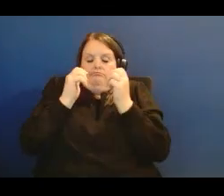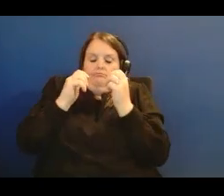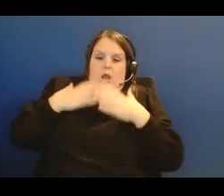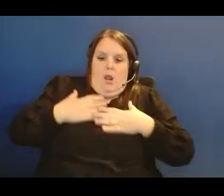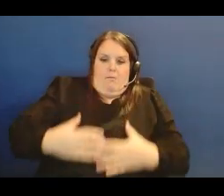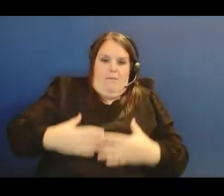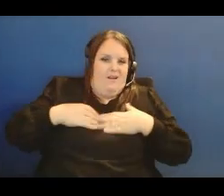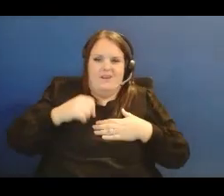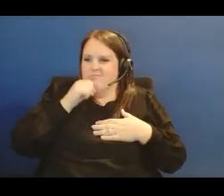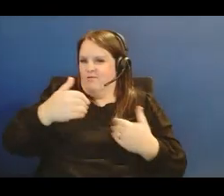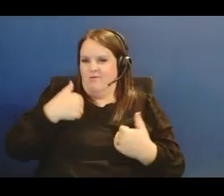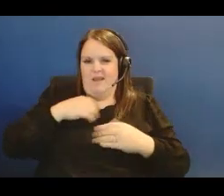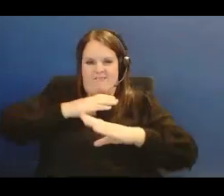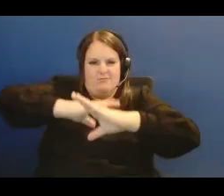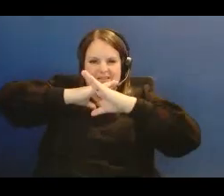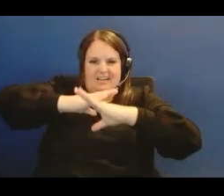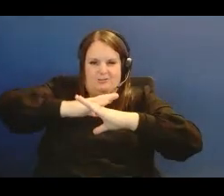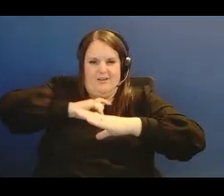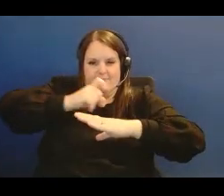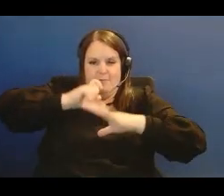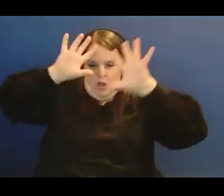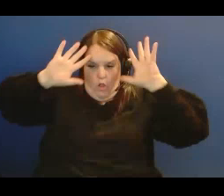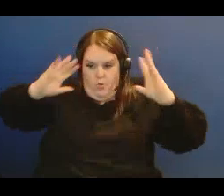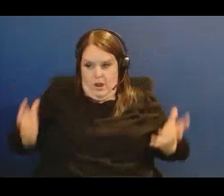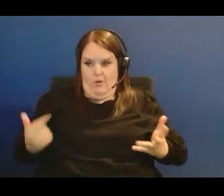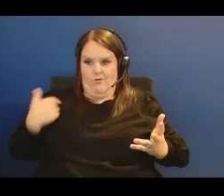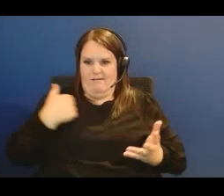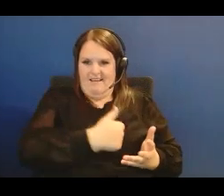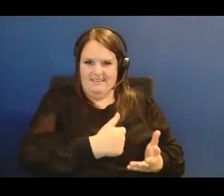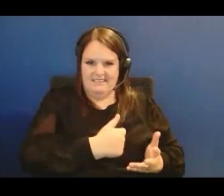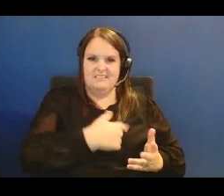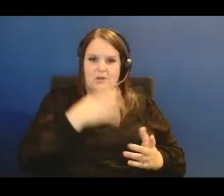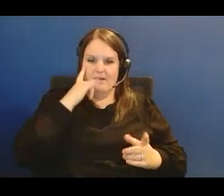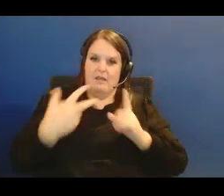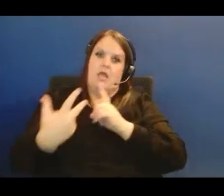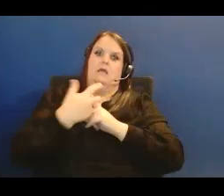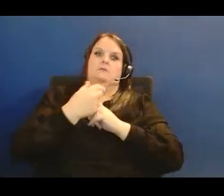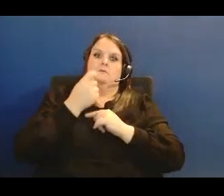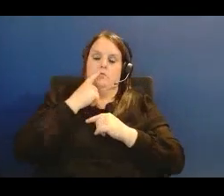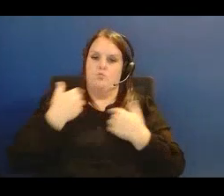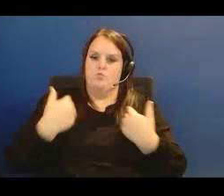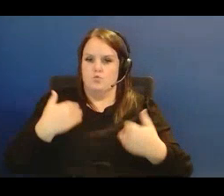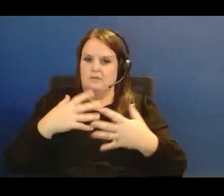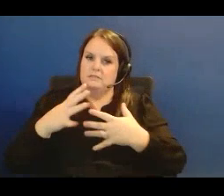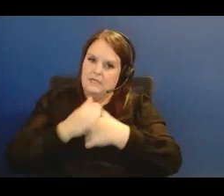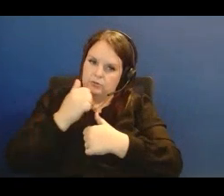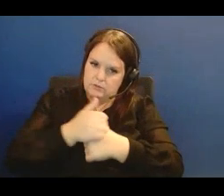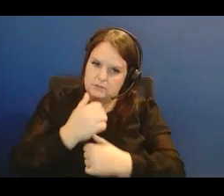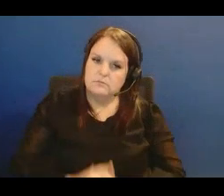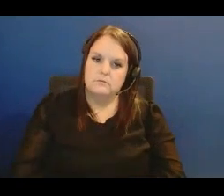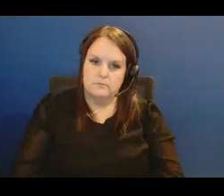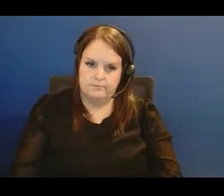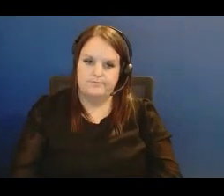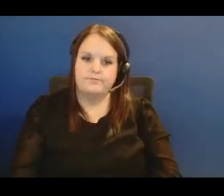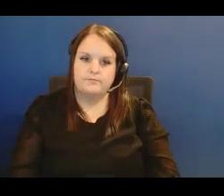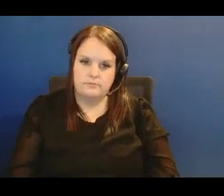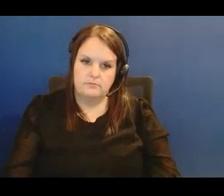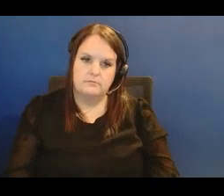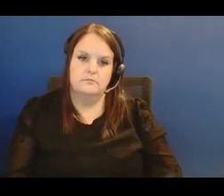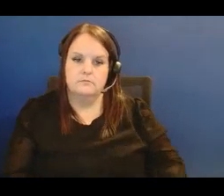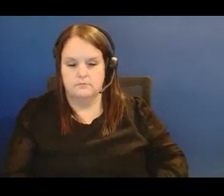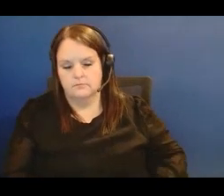that same protection. So that's just one thing that we want to make note of. So going to the